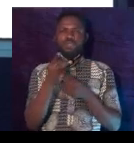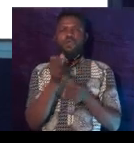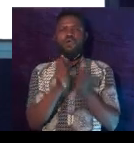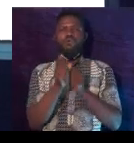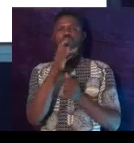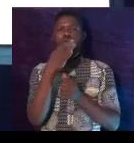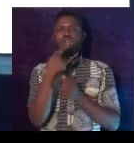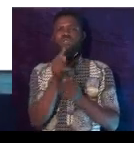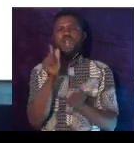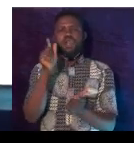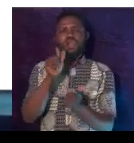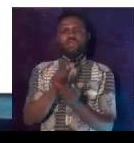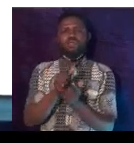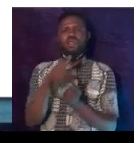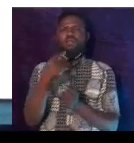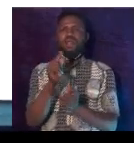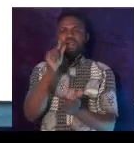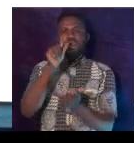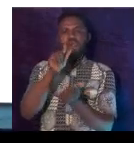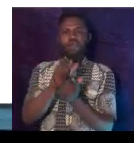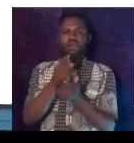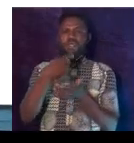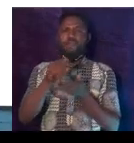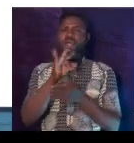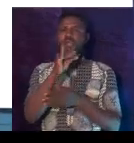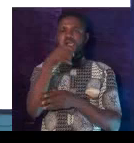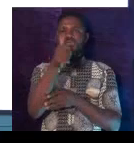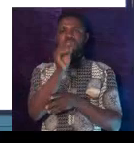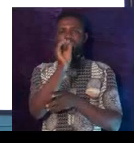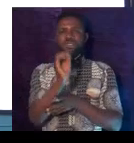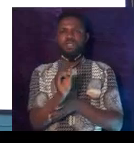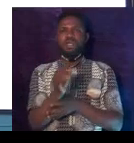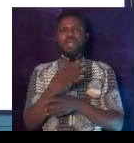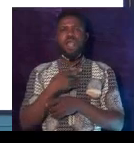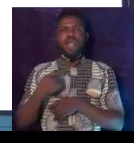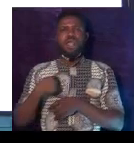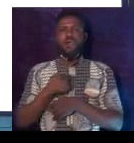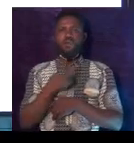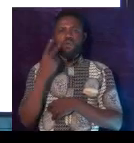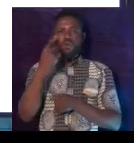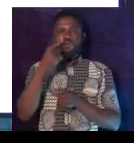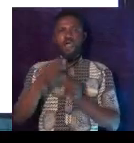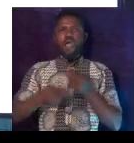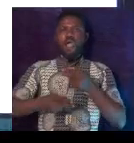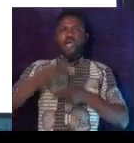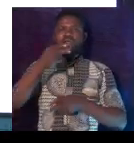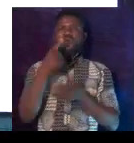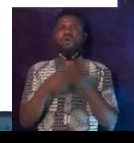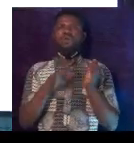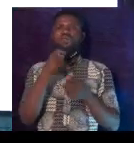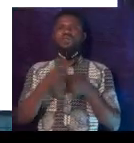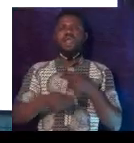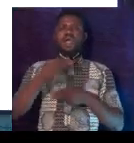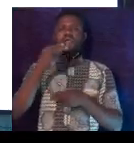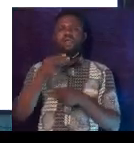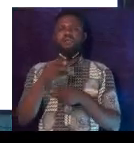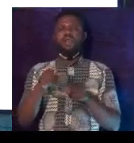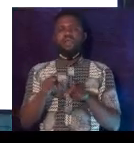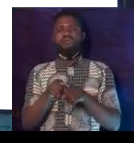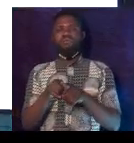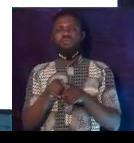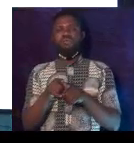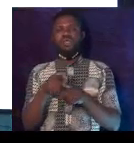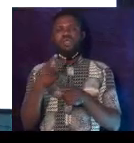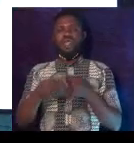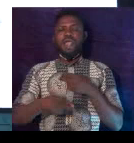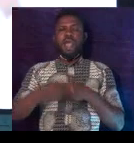look for which one is the lowest mark. The lowest mark obviously is 10%. Now we'll look for the highest mark. What is the highest mark? I checked